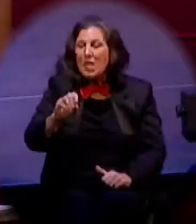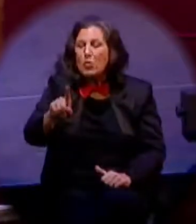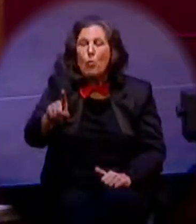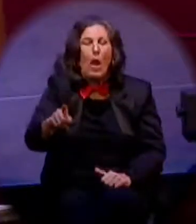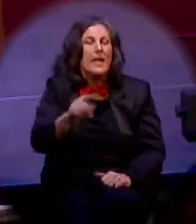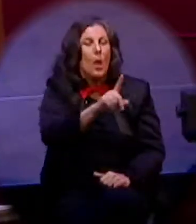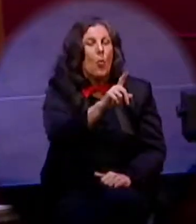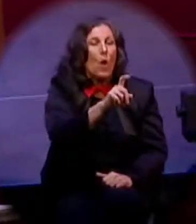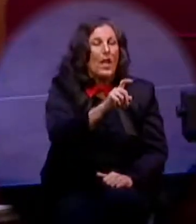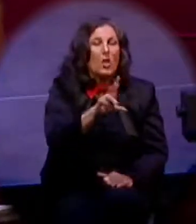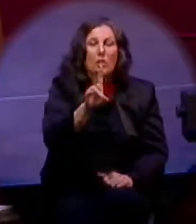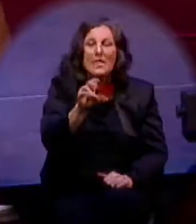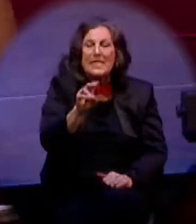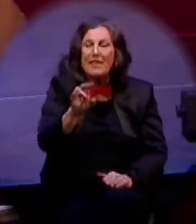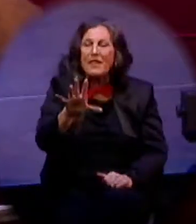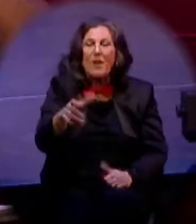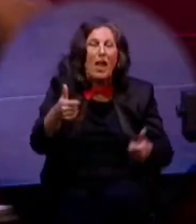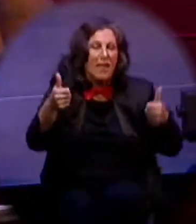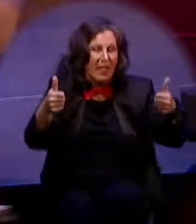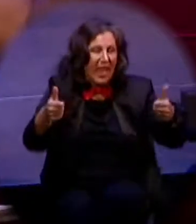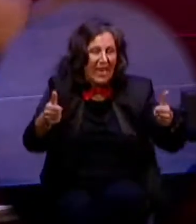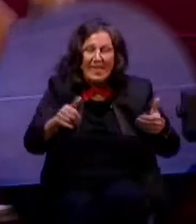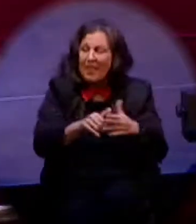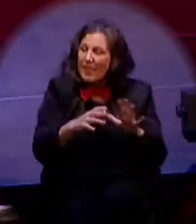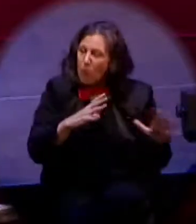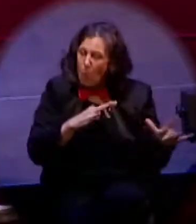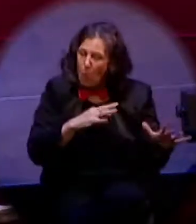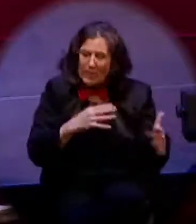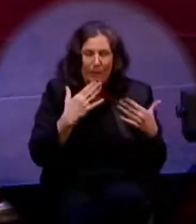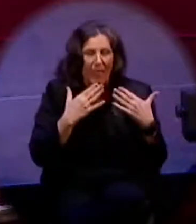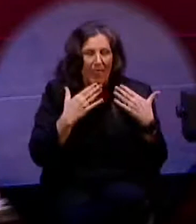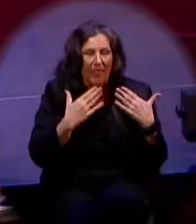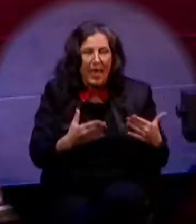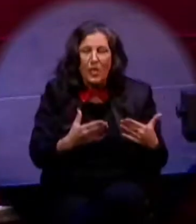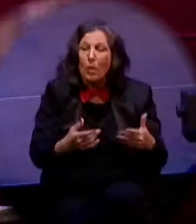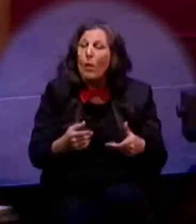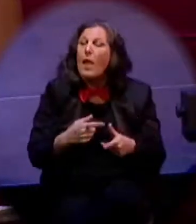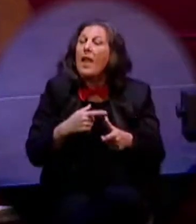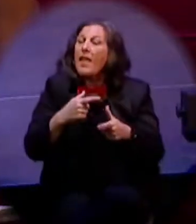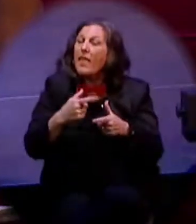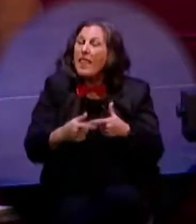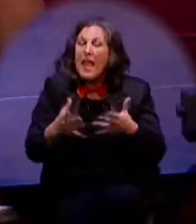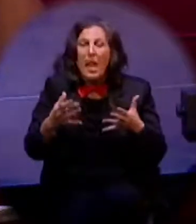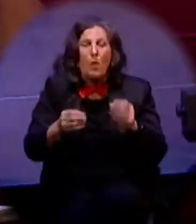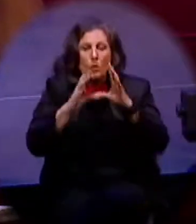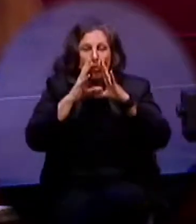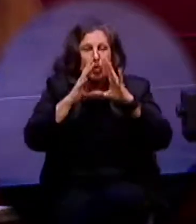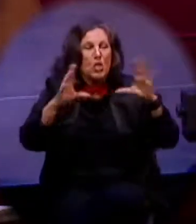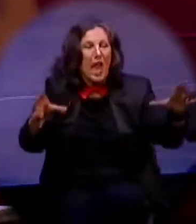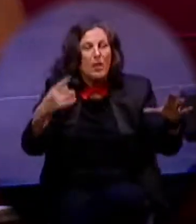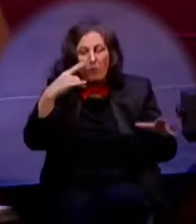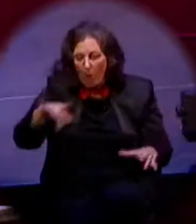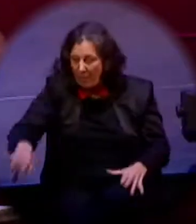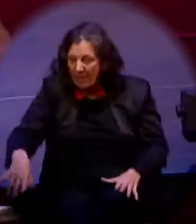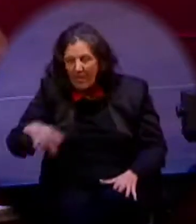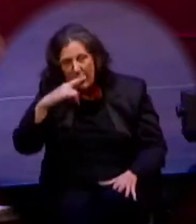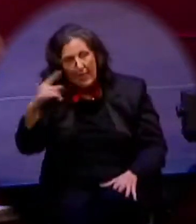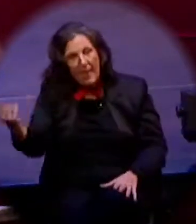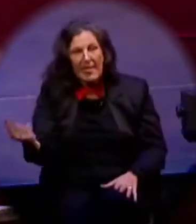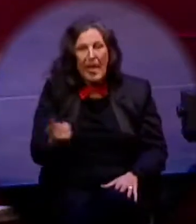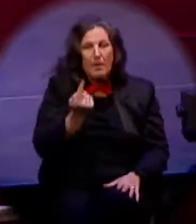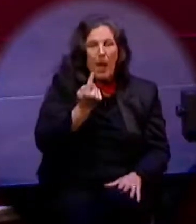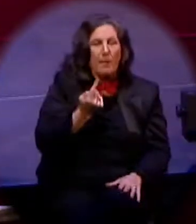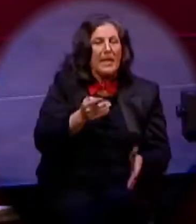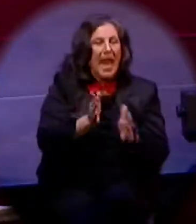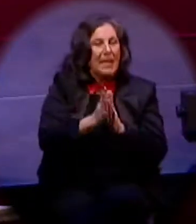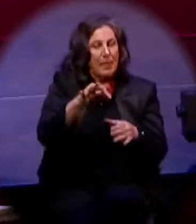and 175 likes. That's awesome. Thank you. And then I want to give a shout out to a little kid who came up to me and asked